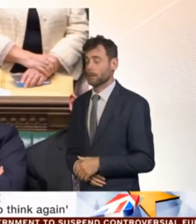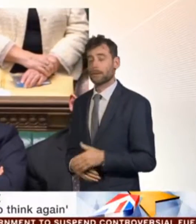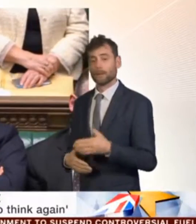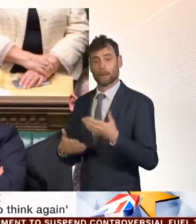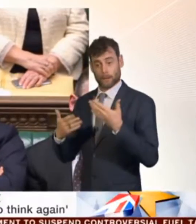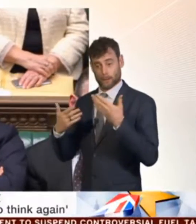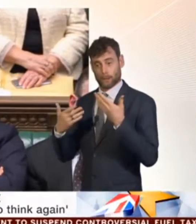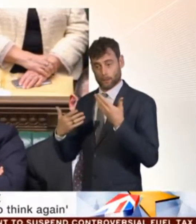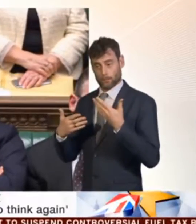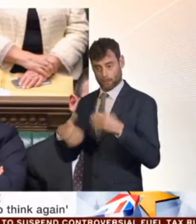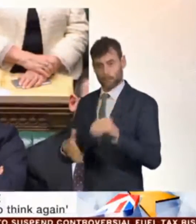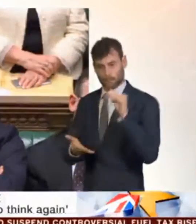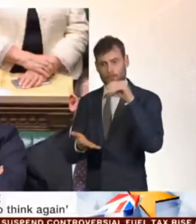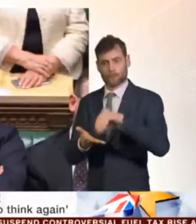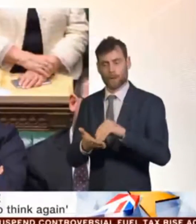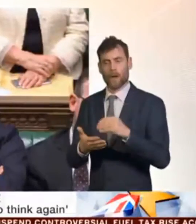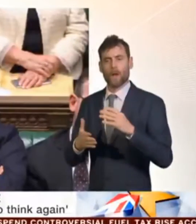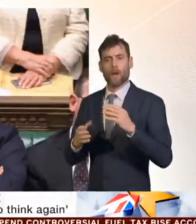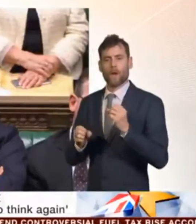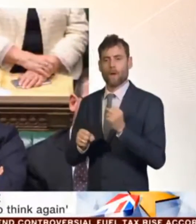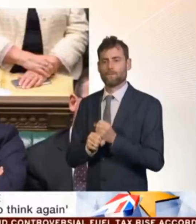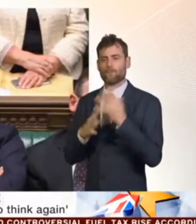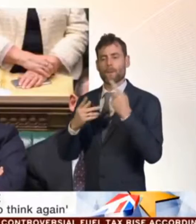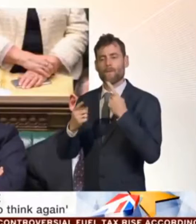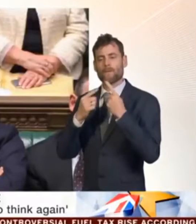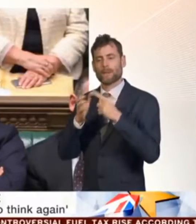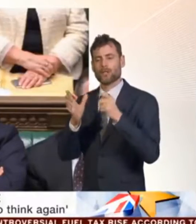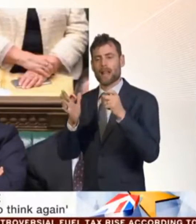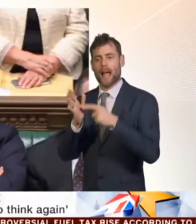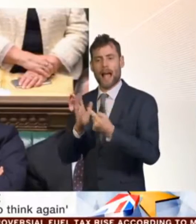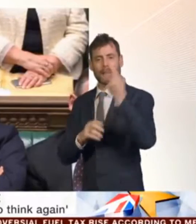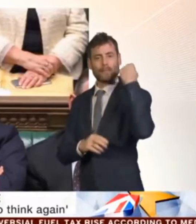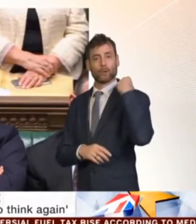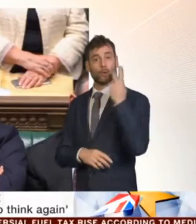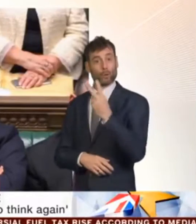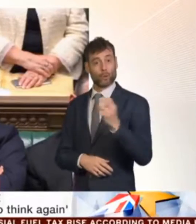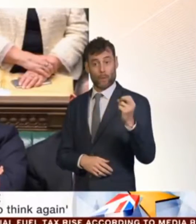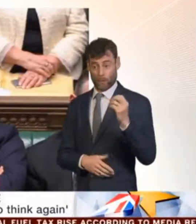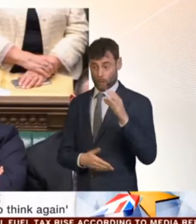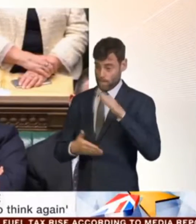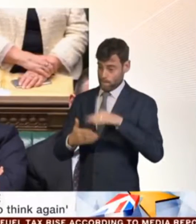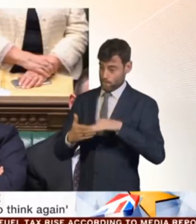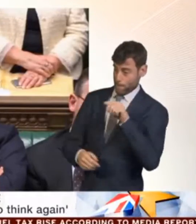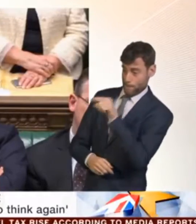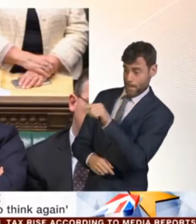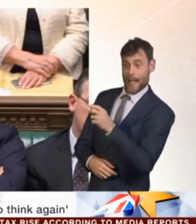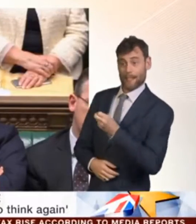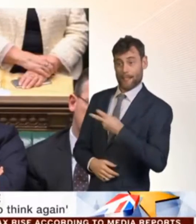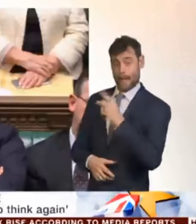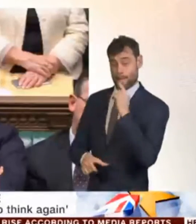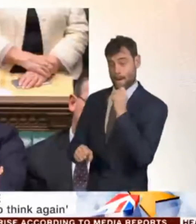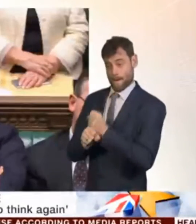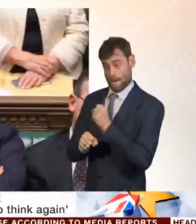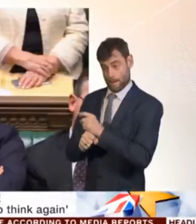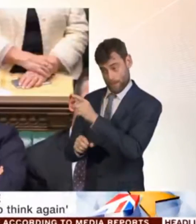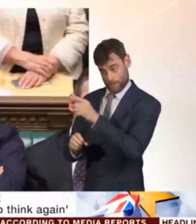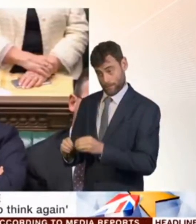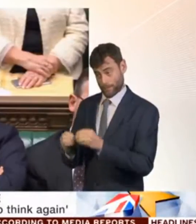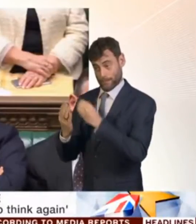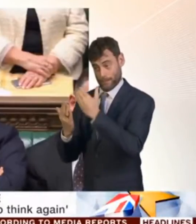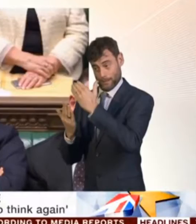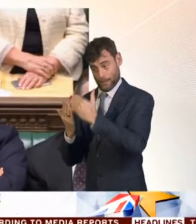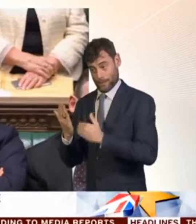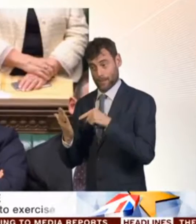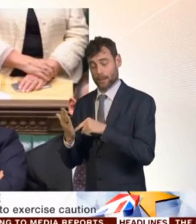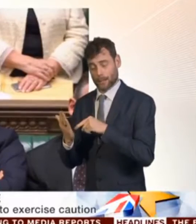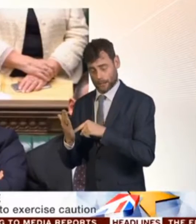Act of 2000, brought in under a Labour government, which sets out a careful scheme for